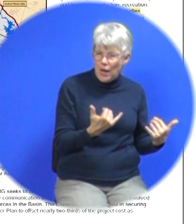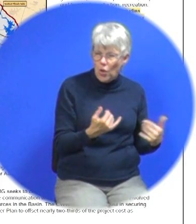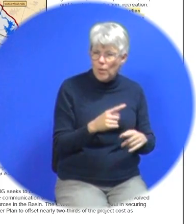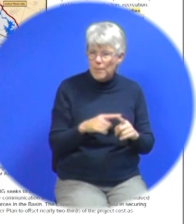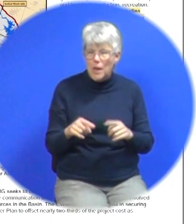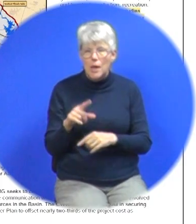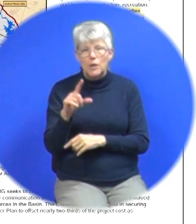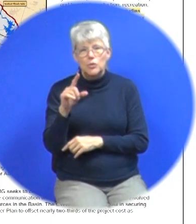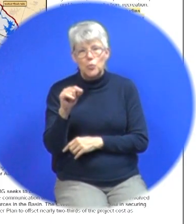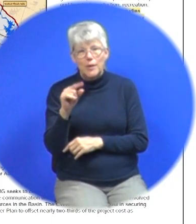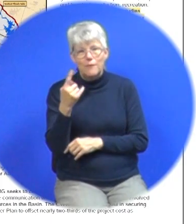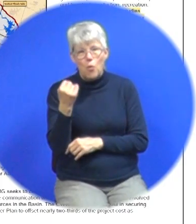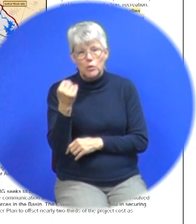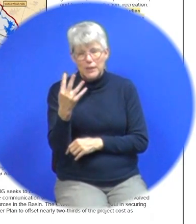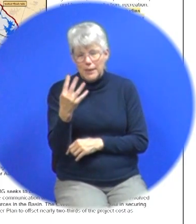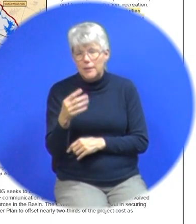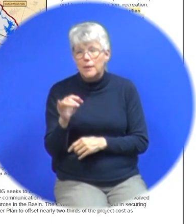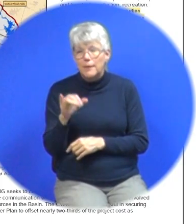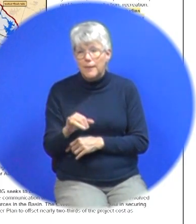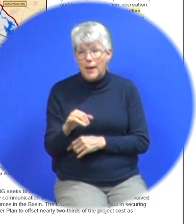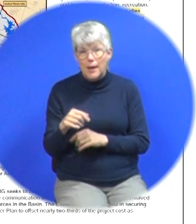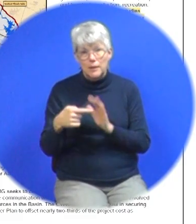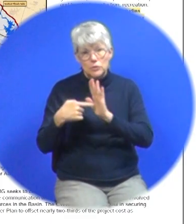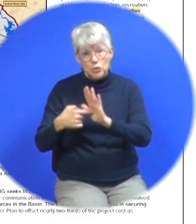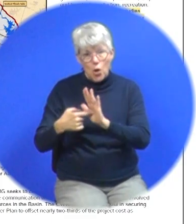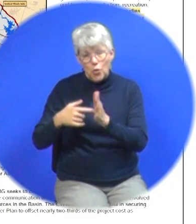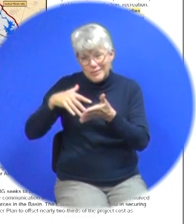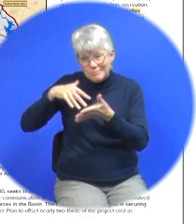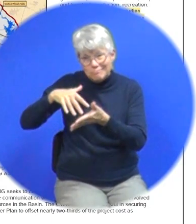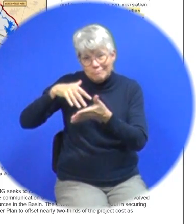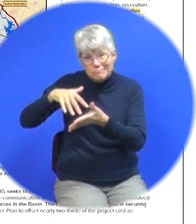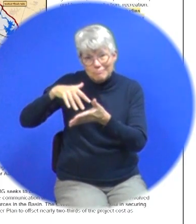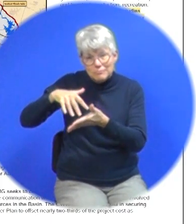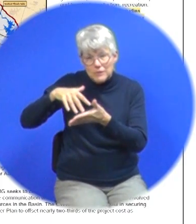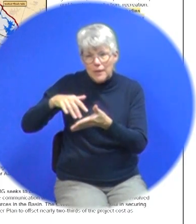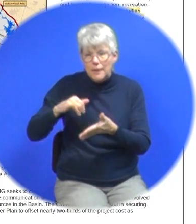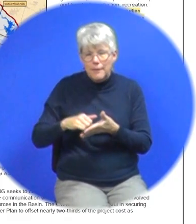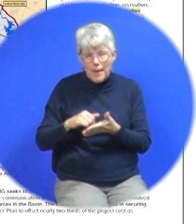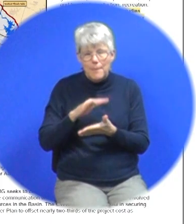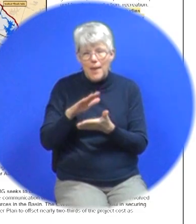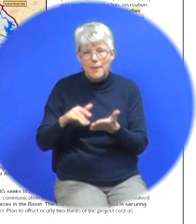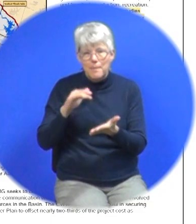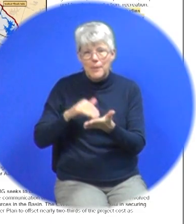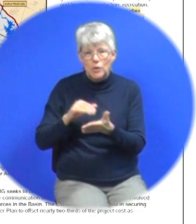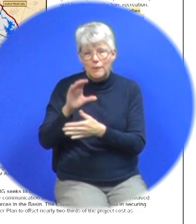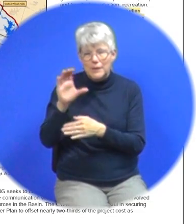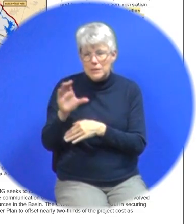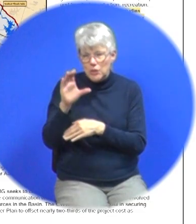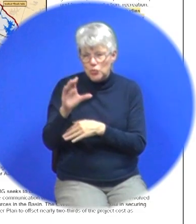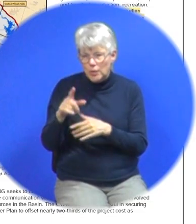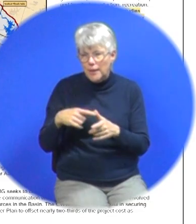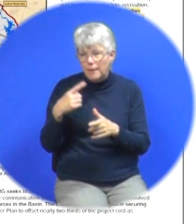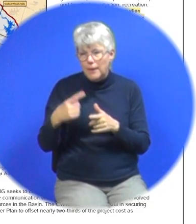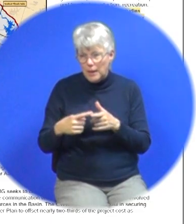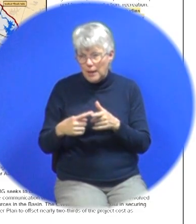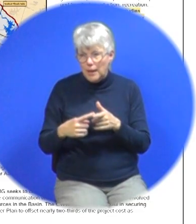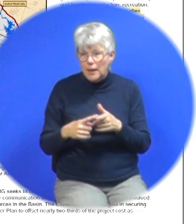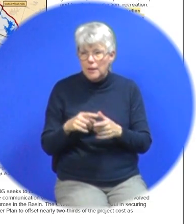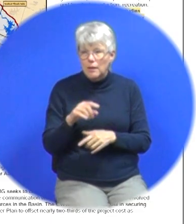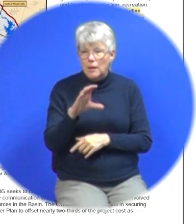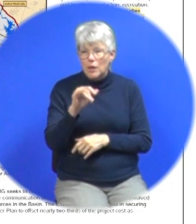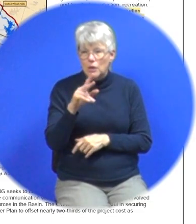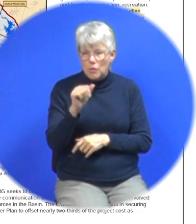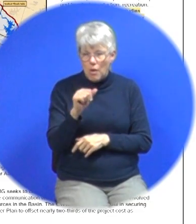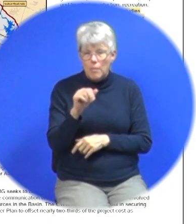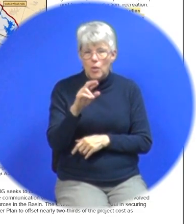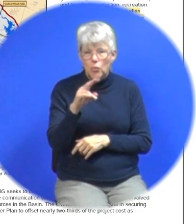cited studies that said that by mid-century, the Catawba River Basin's reservoirs, the safe